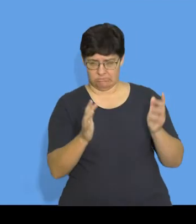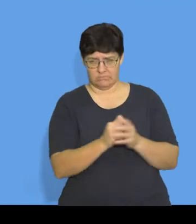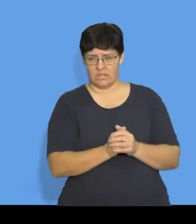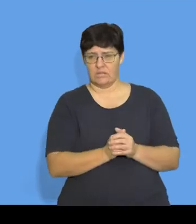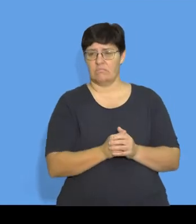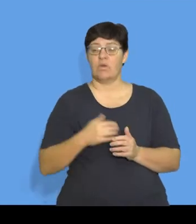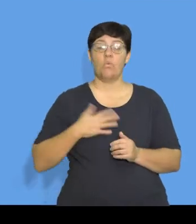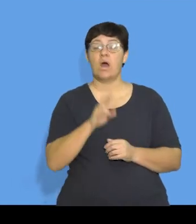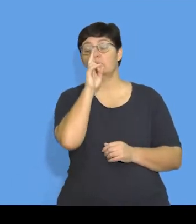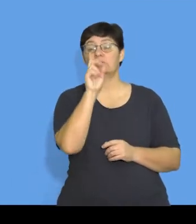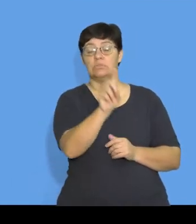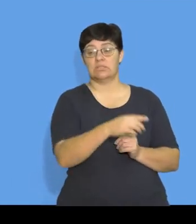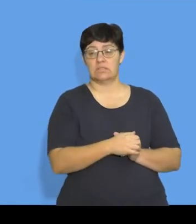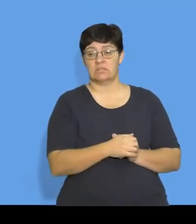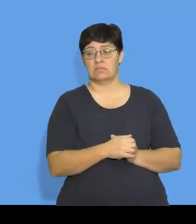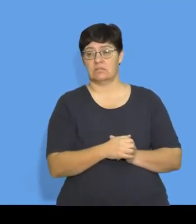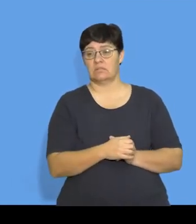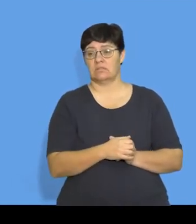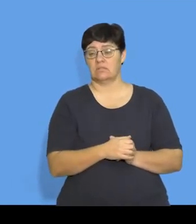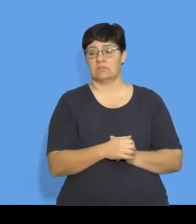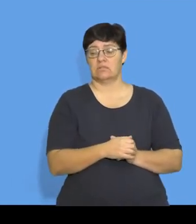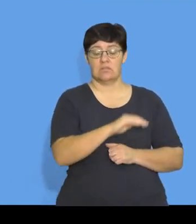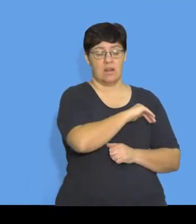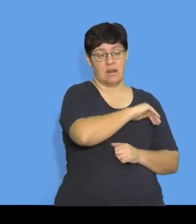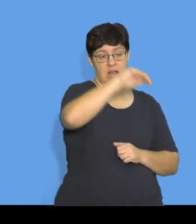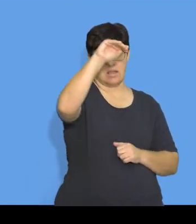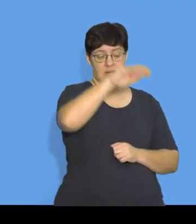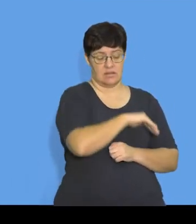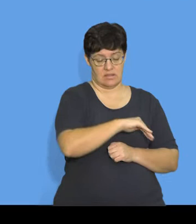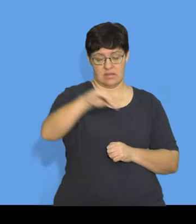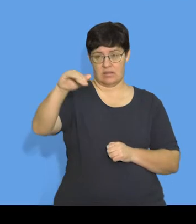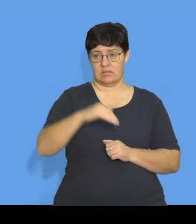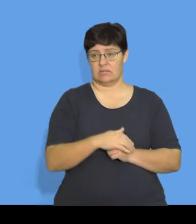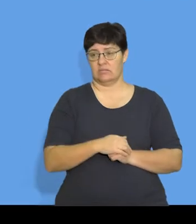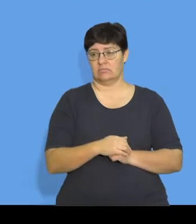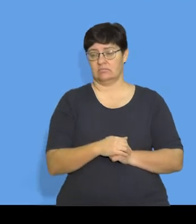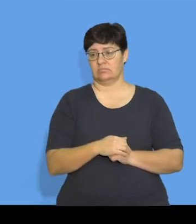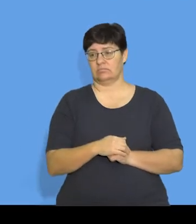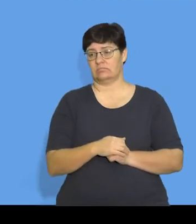you to see are these lines, okay?